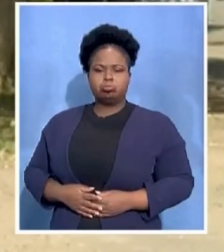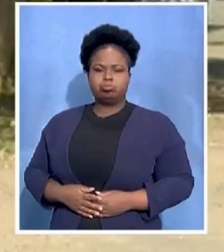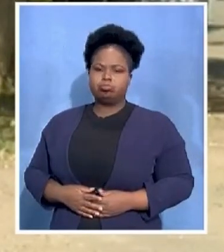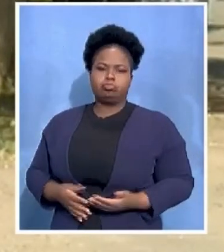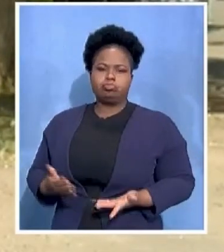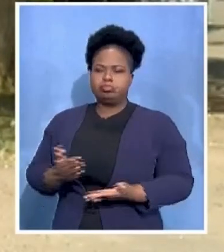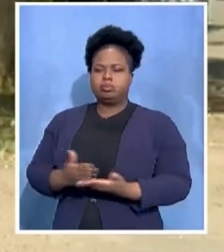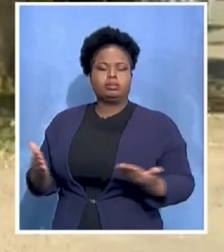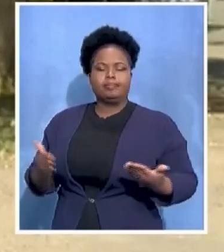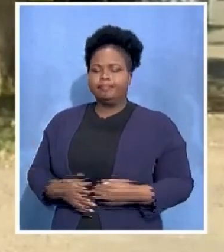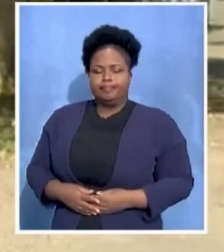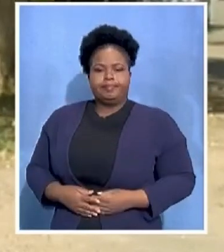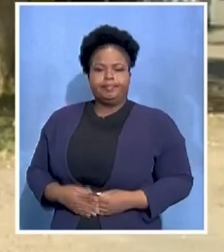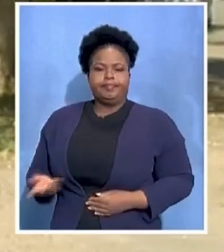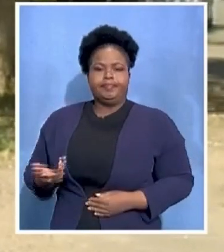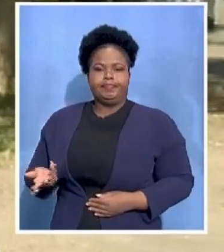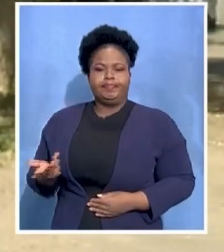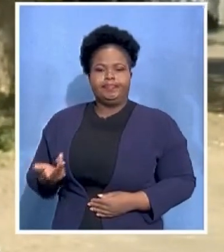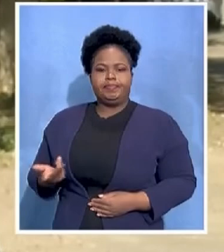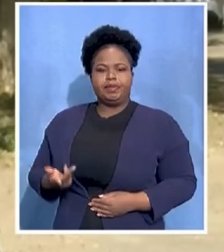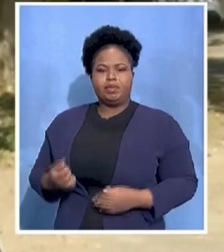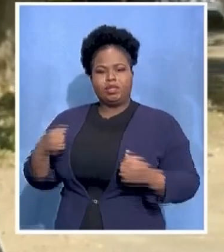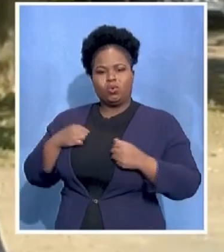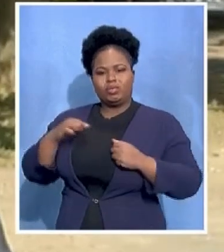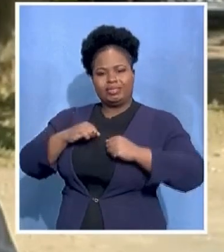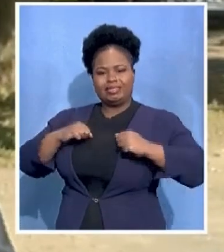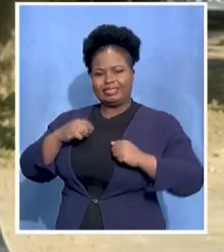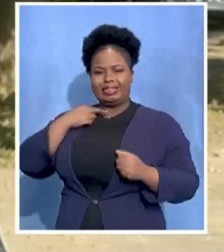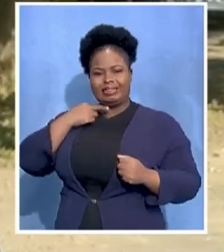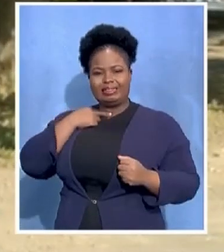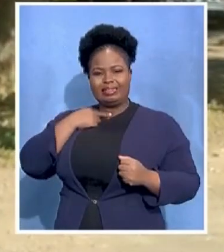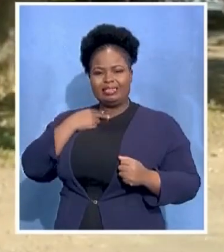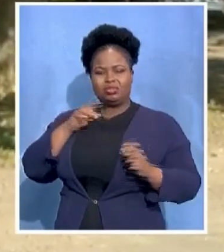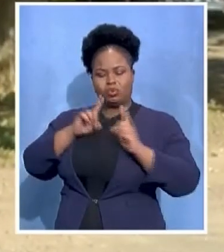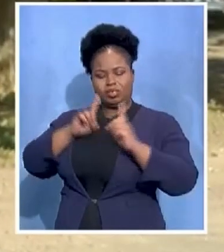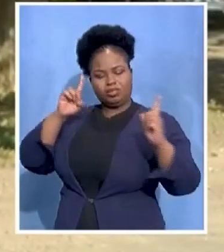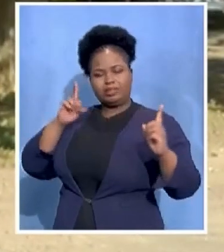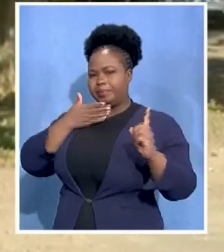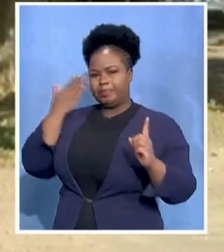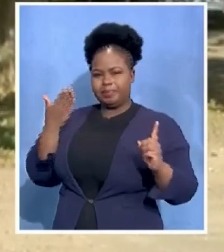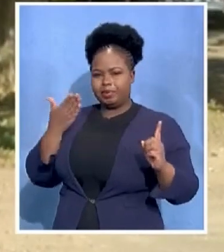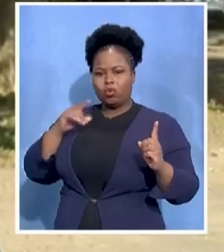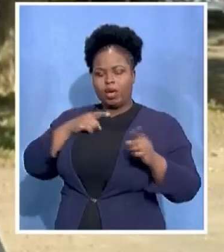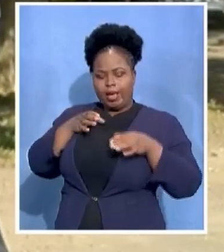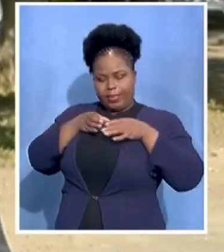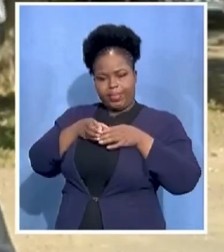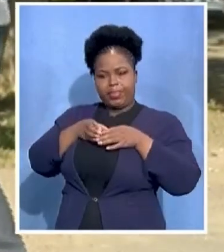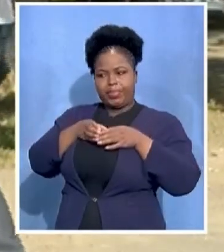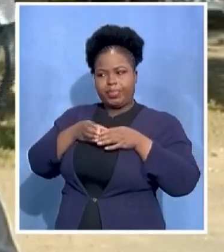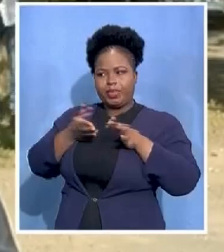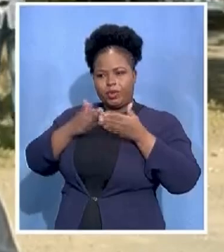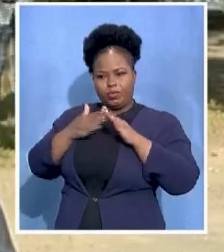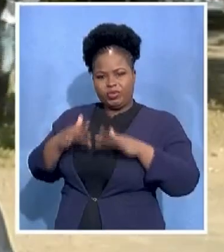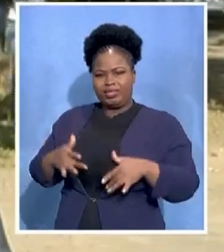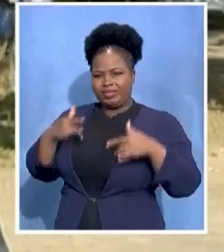own spaces where they are able to practice adequately those social distances. Most people are not on medical aids and so forth. So